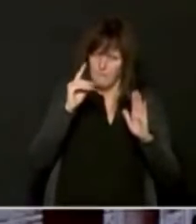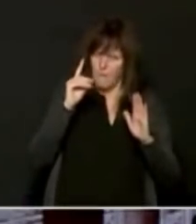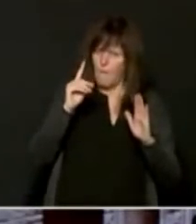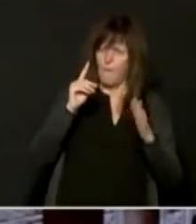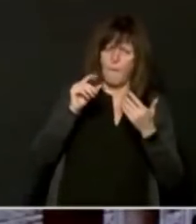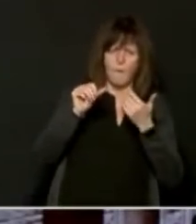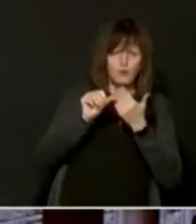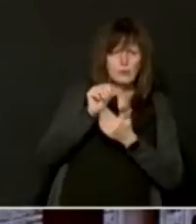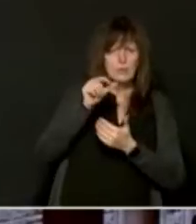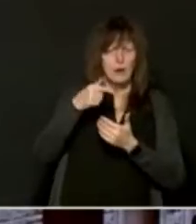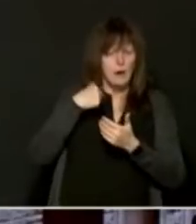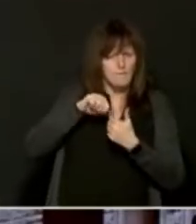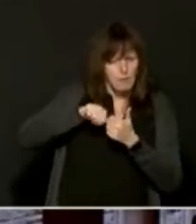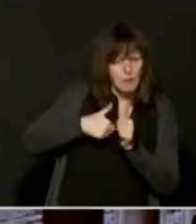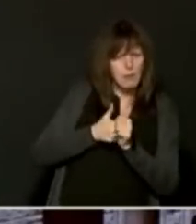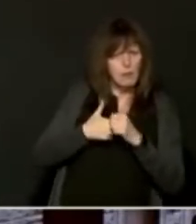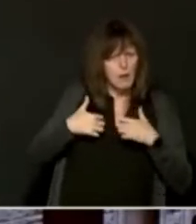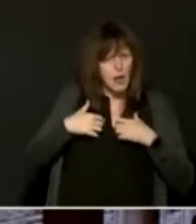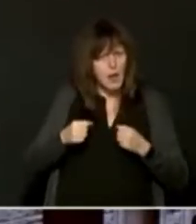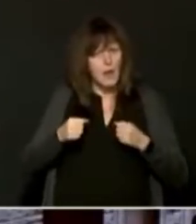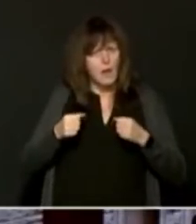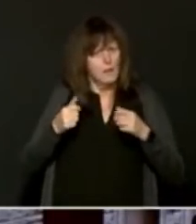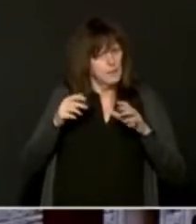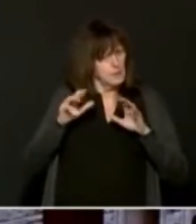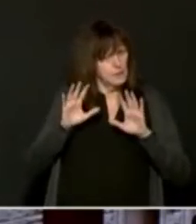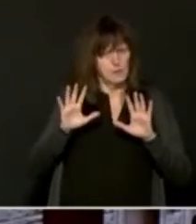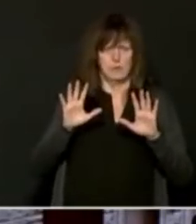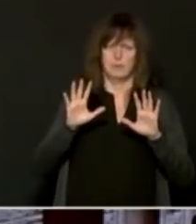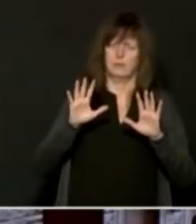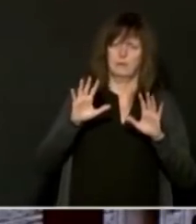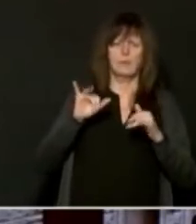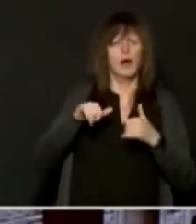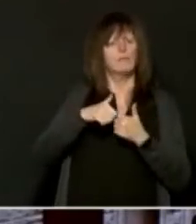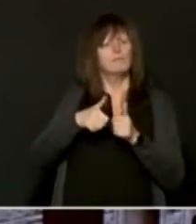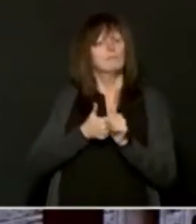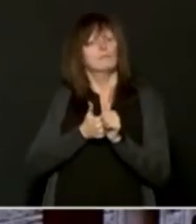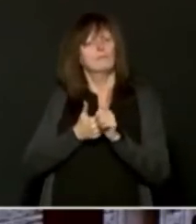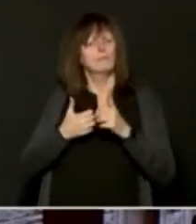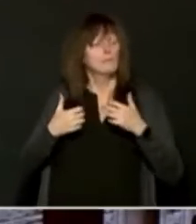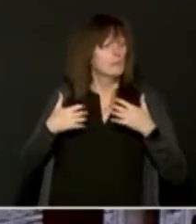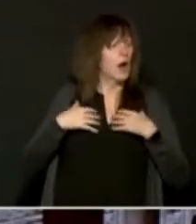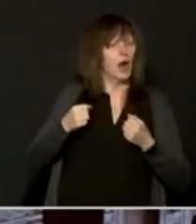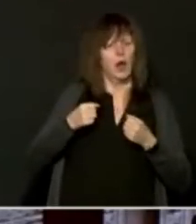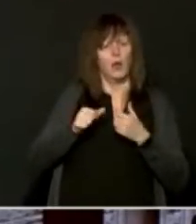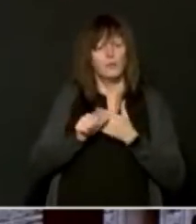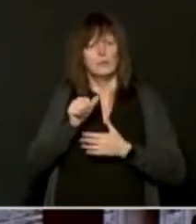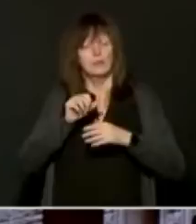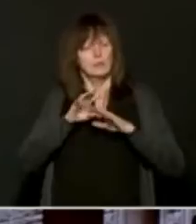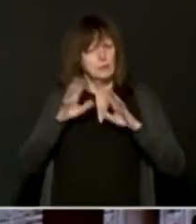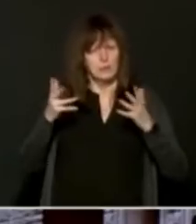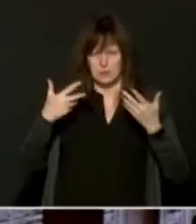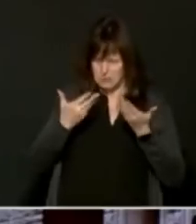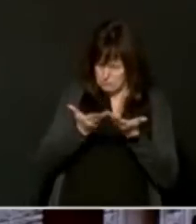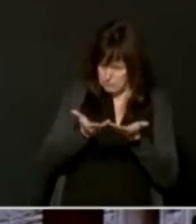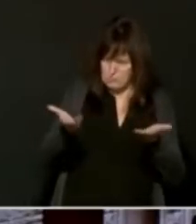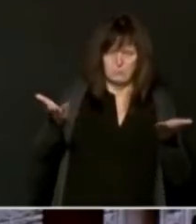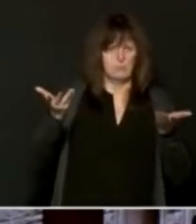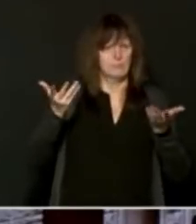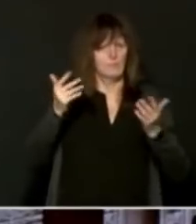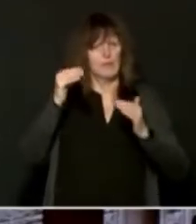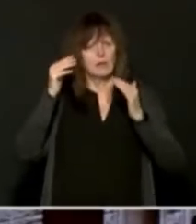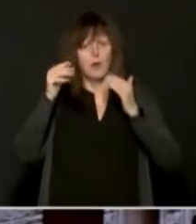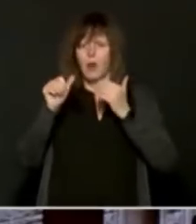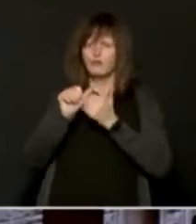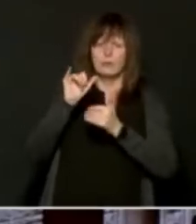availability and eligibility to those who are at risk because of high-risk health conditions, as well as those who are in the first group of not being able to work at